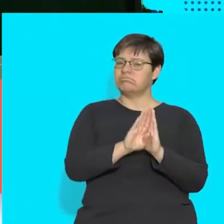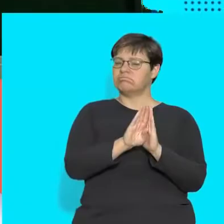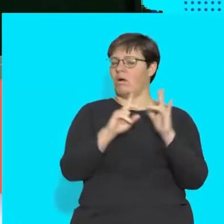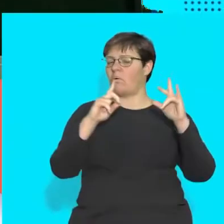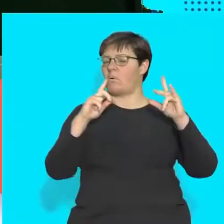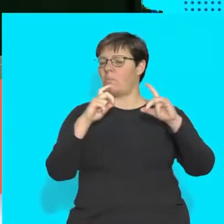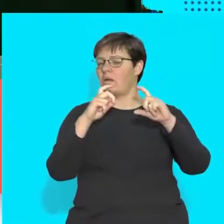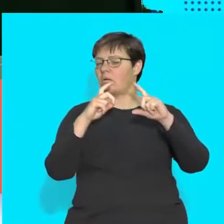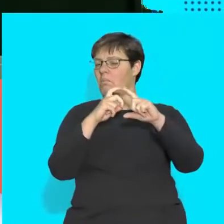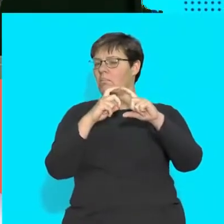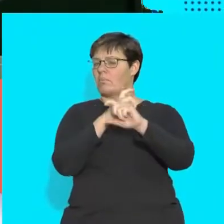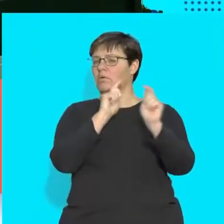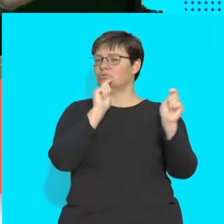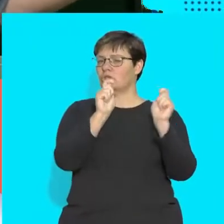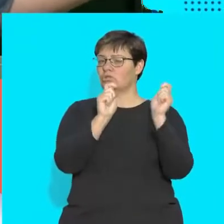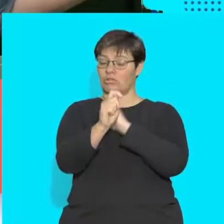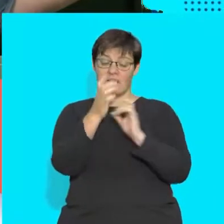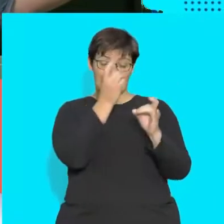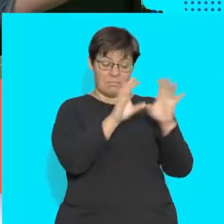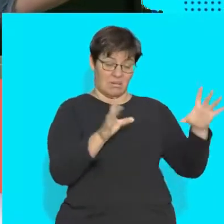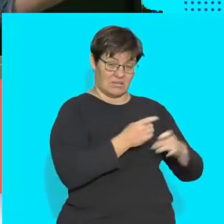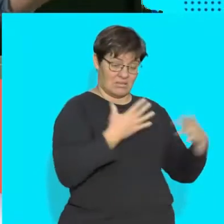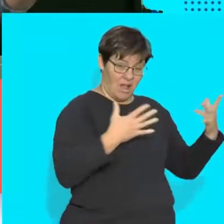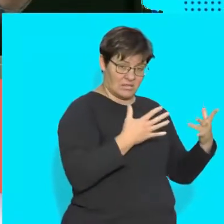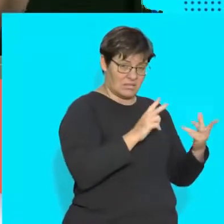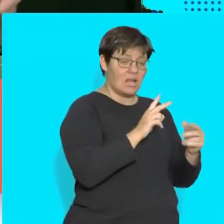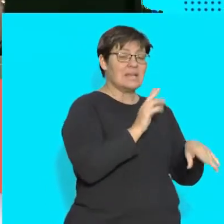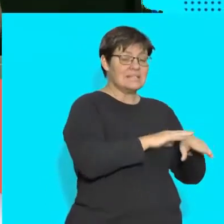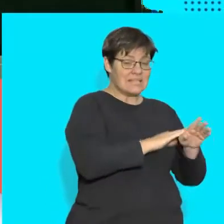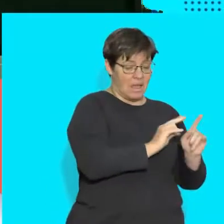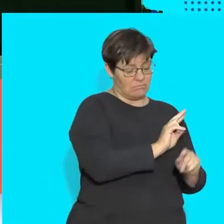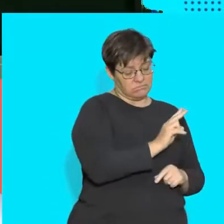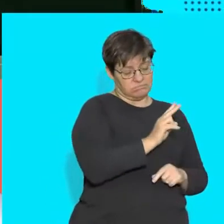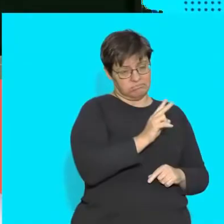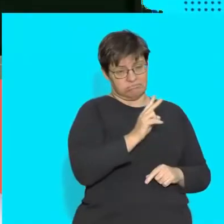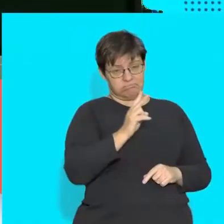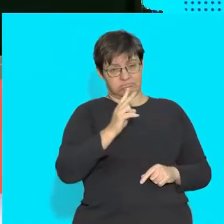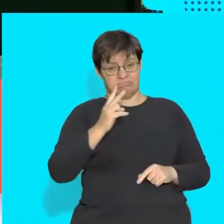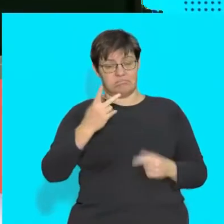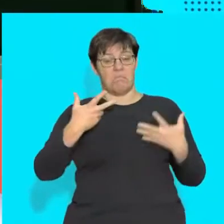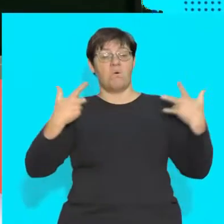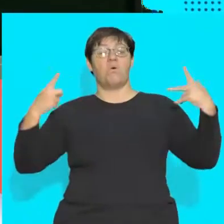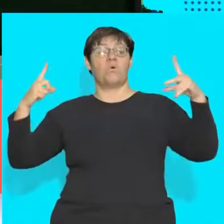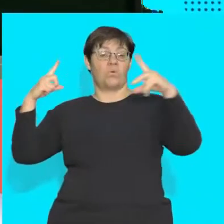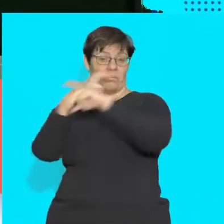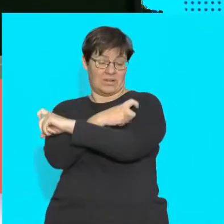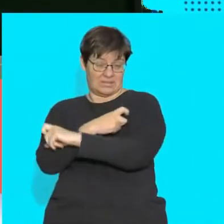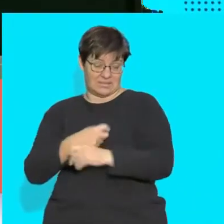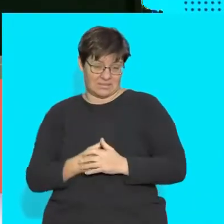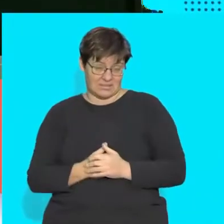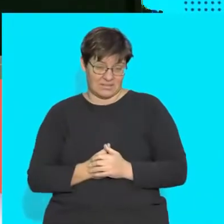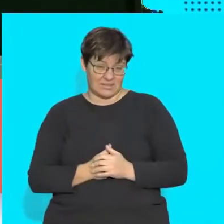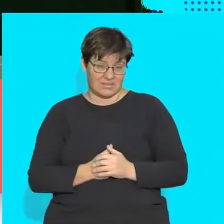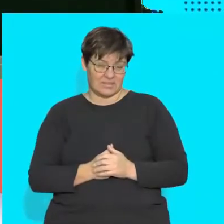more complex. Simple in the beginning, and then as time has gone by, so they've become more